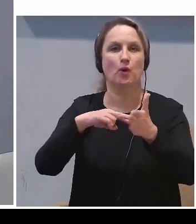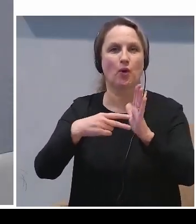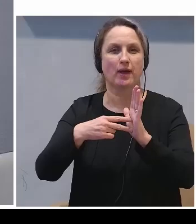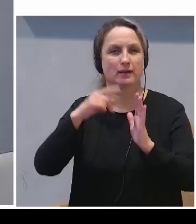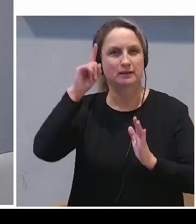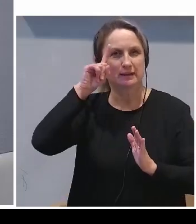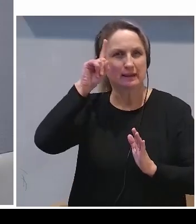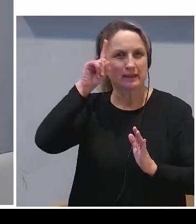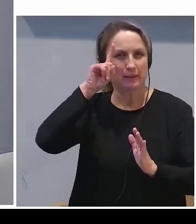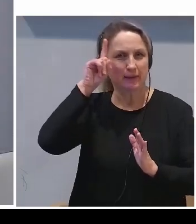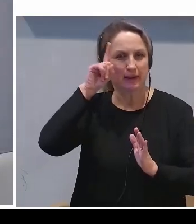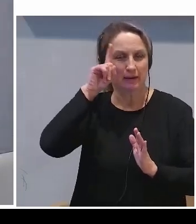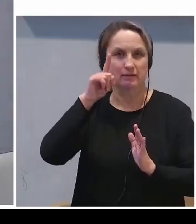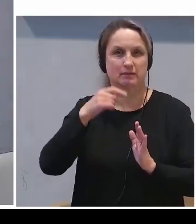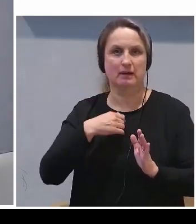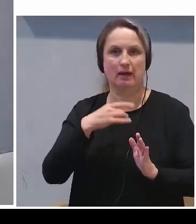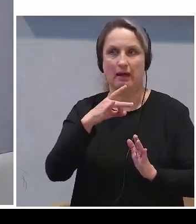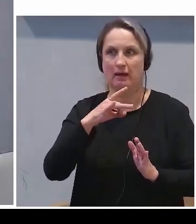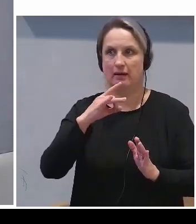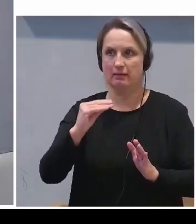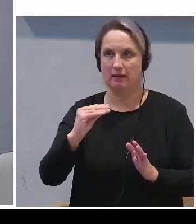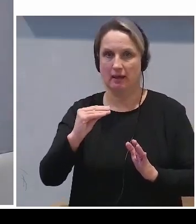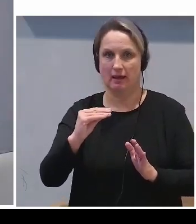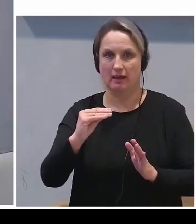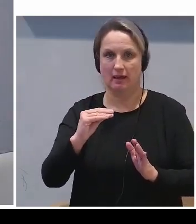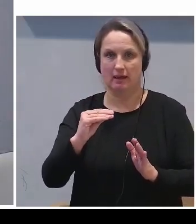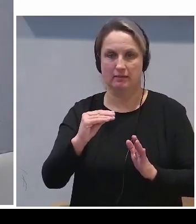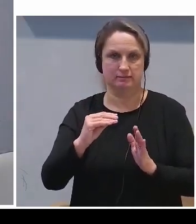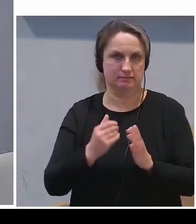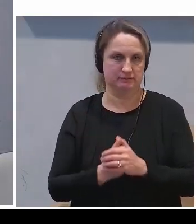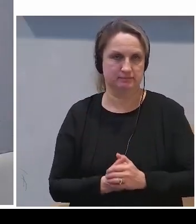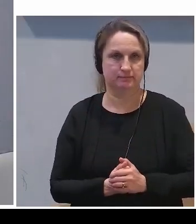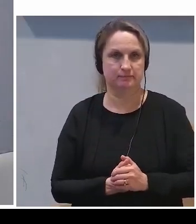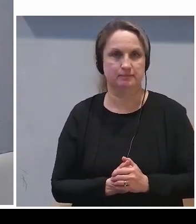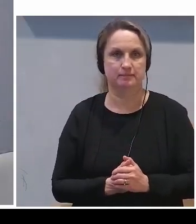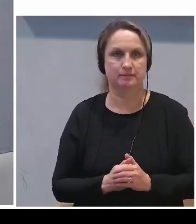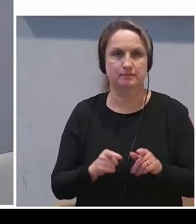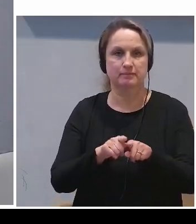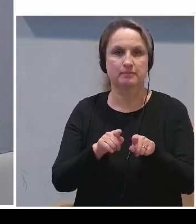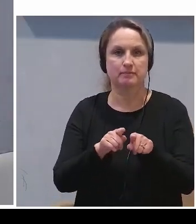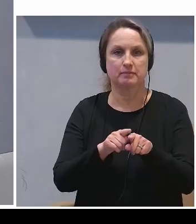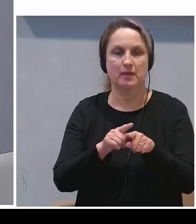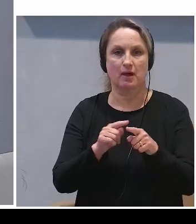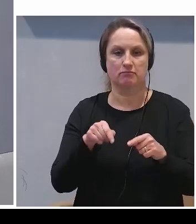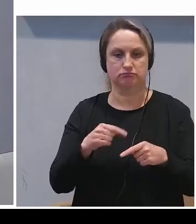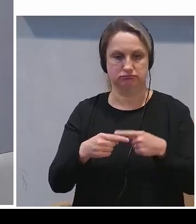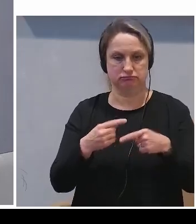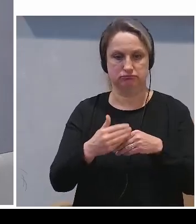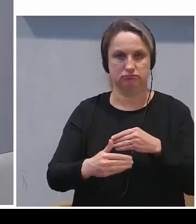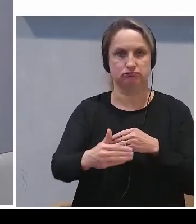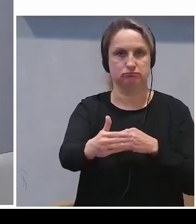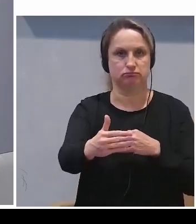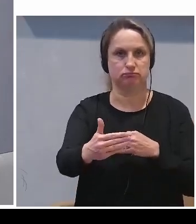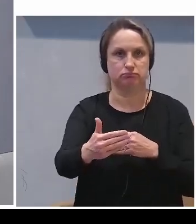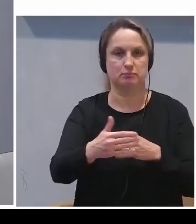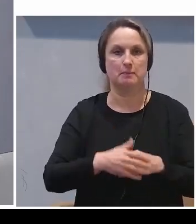part of this ERDERA, and this probably involves the funder of clinical research in Estonia, because this type of